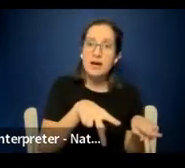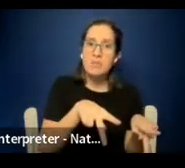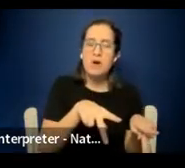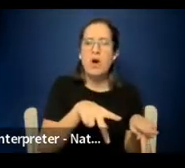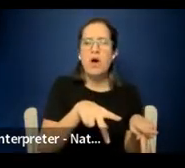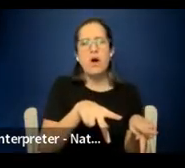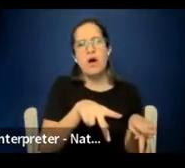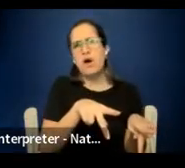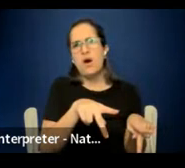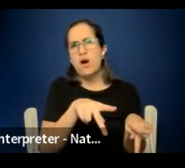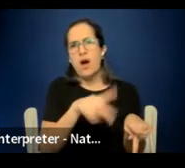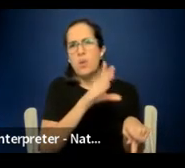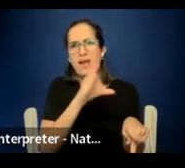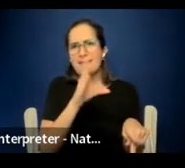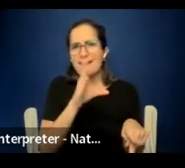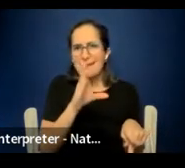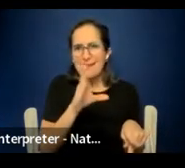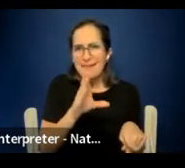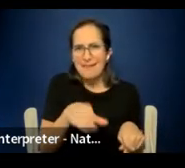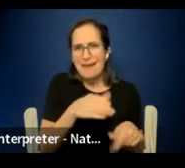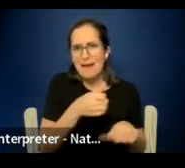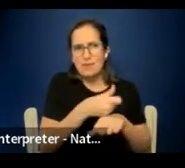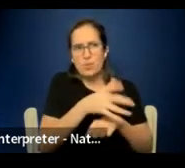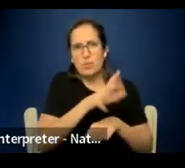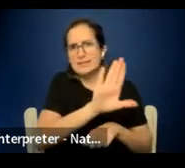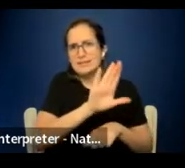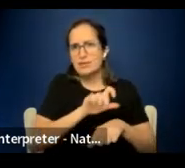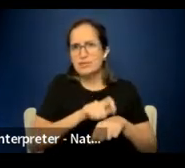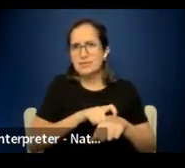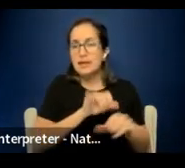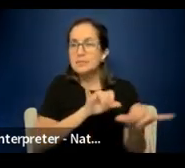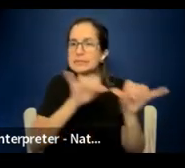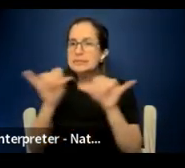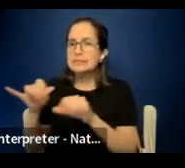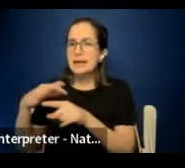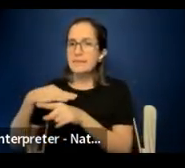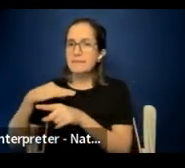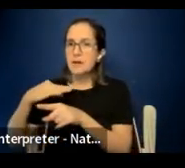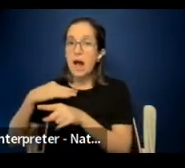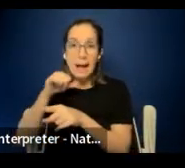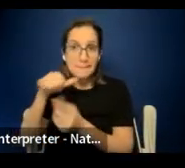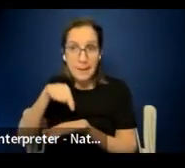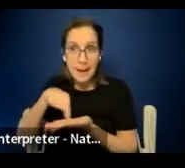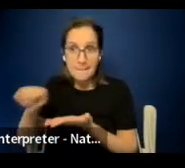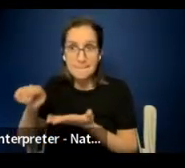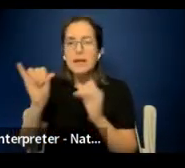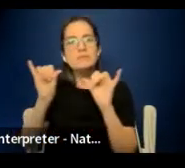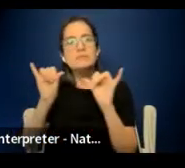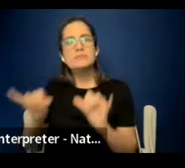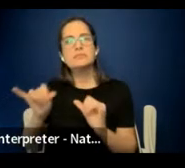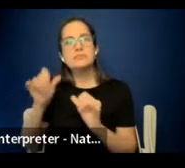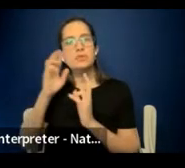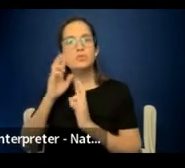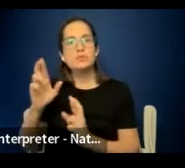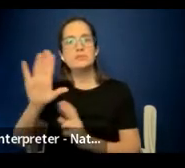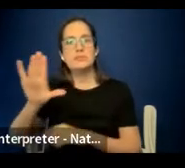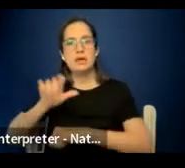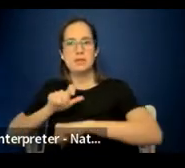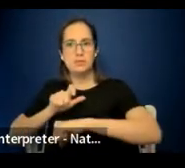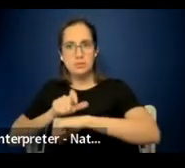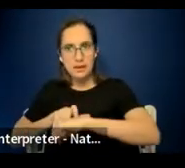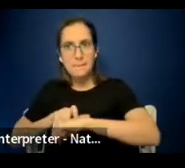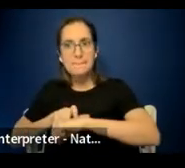really respectful of, you know, a volunteer resource also. You know, people have pride in their work. You want to make sure that you're coordinating and